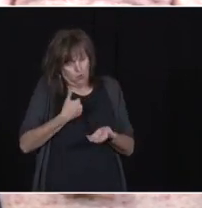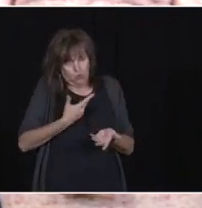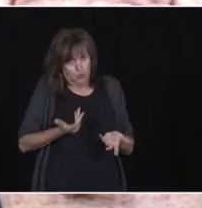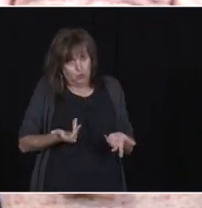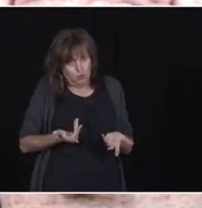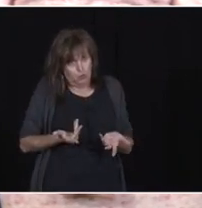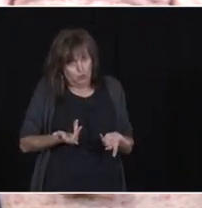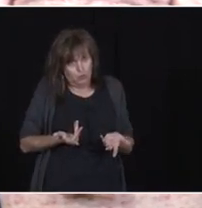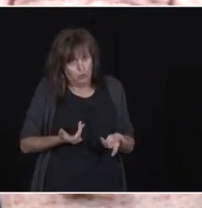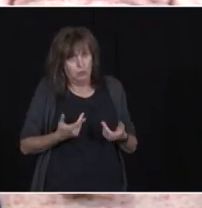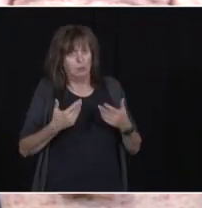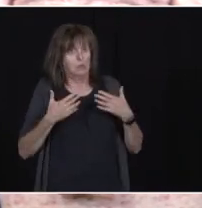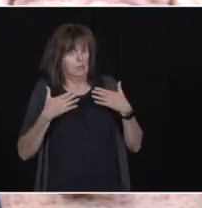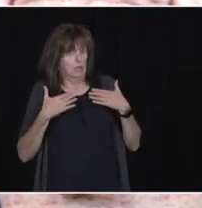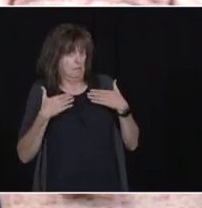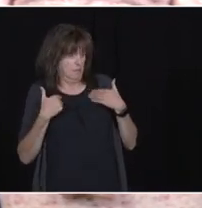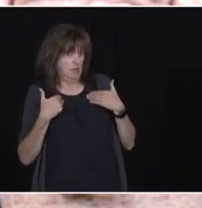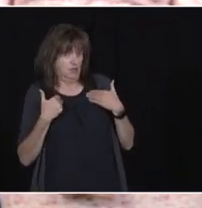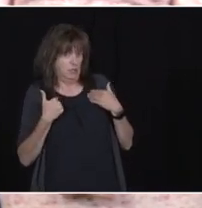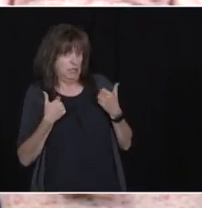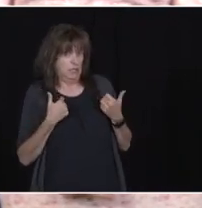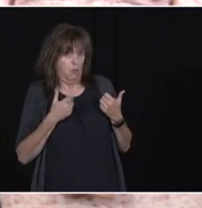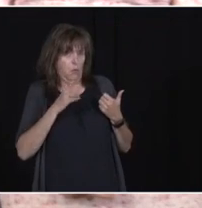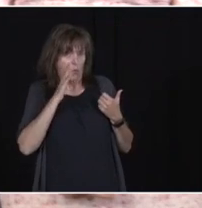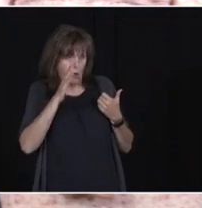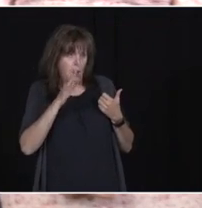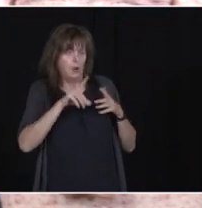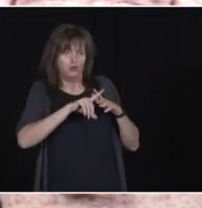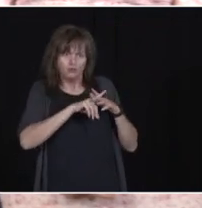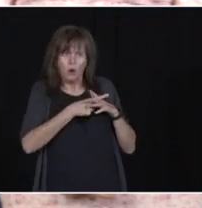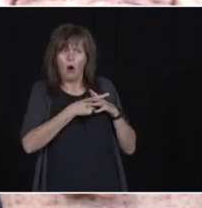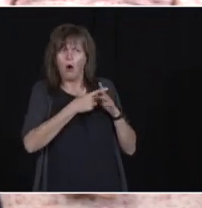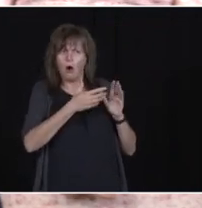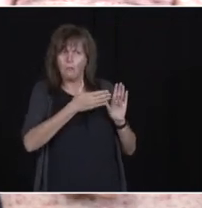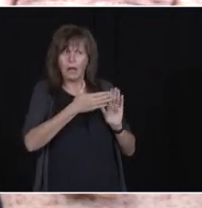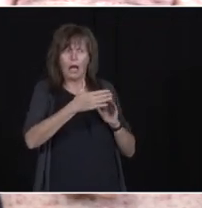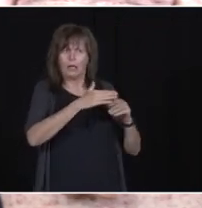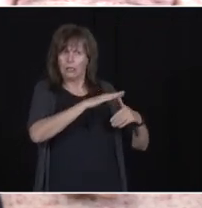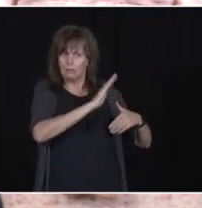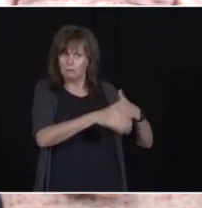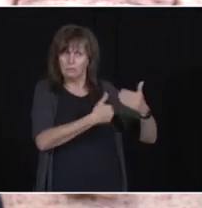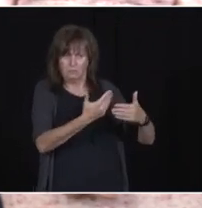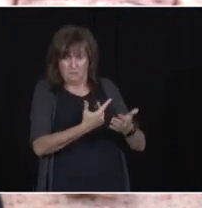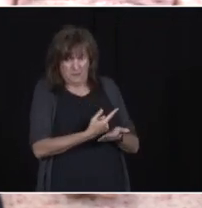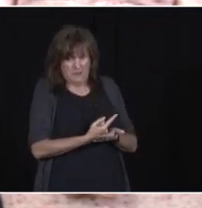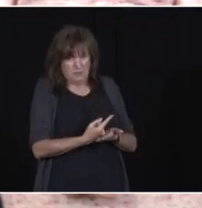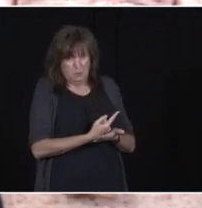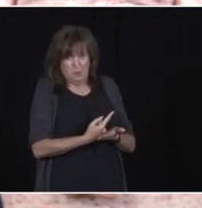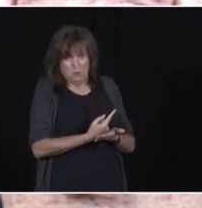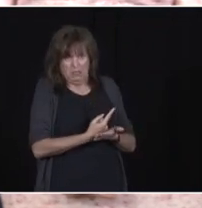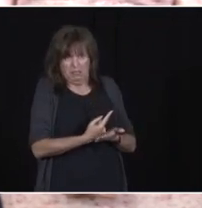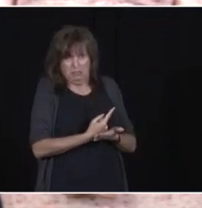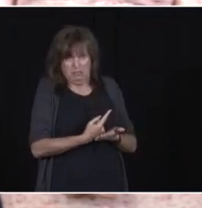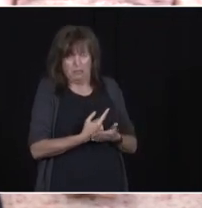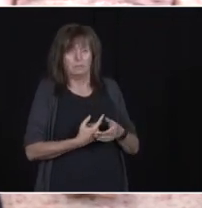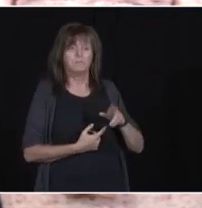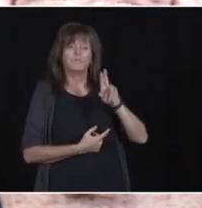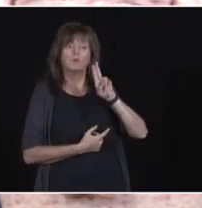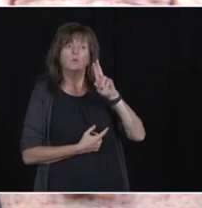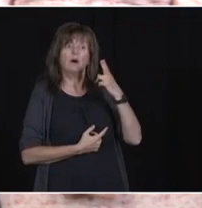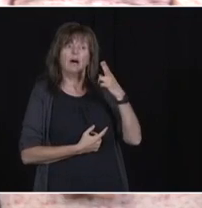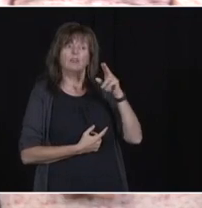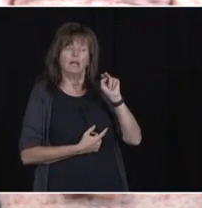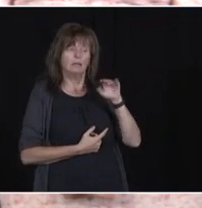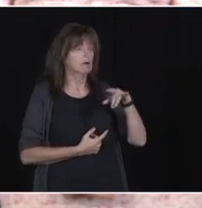this week, and he's taking advice from SickKids Hospital, UHN, other hospitals